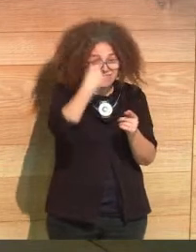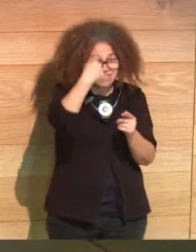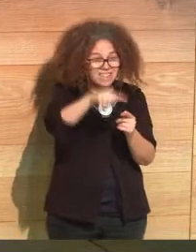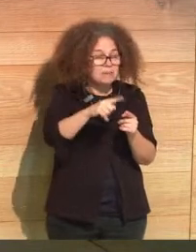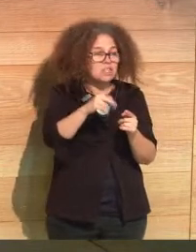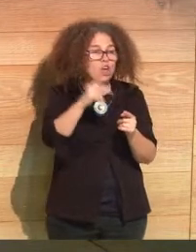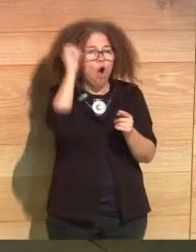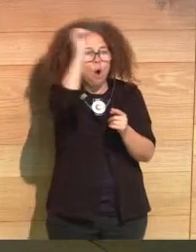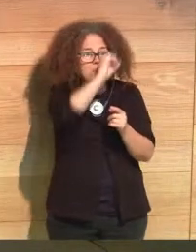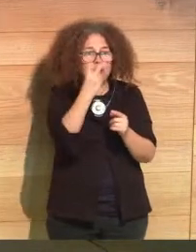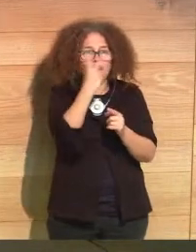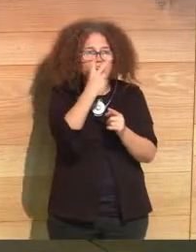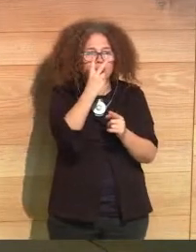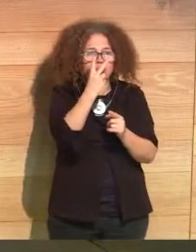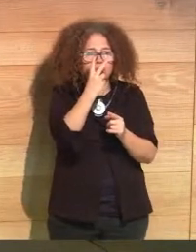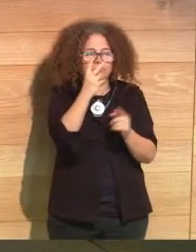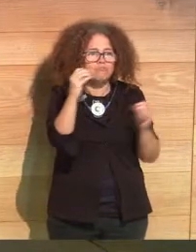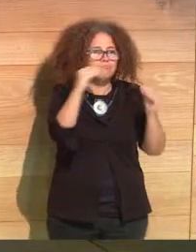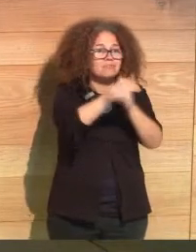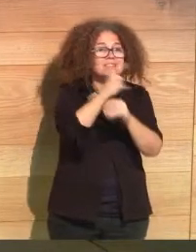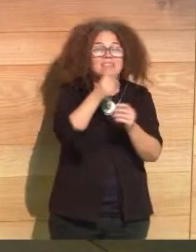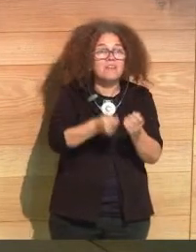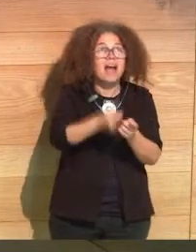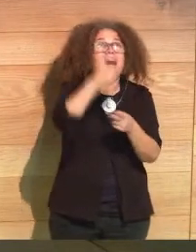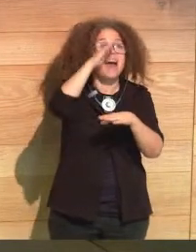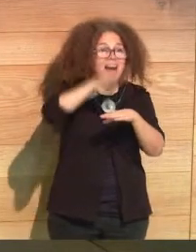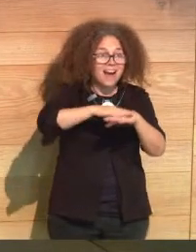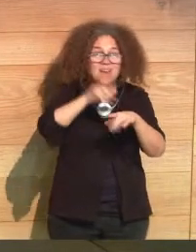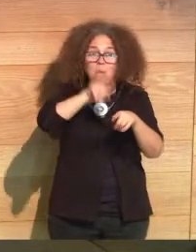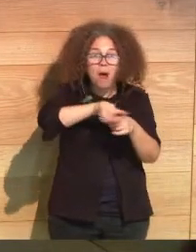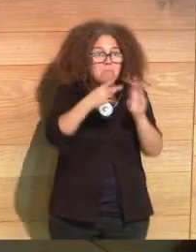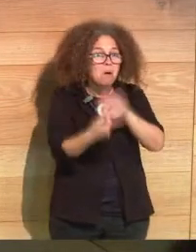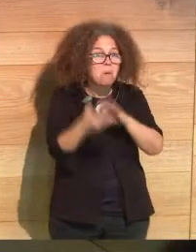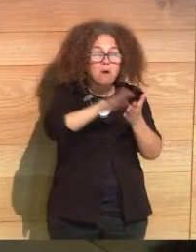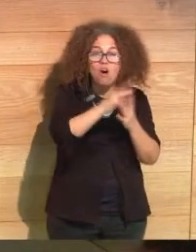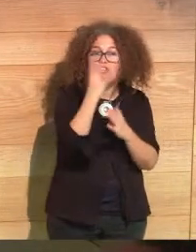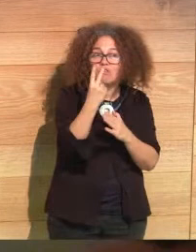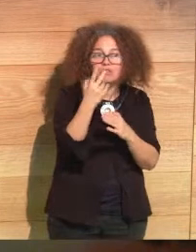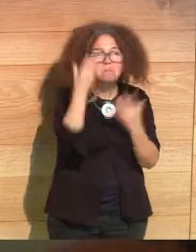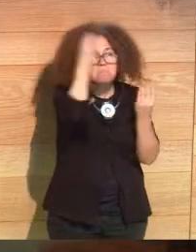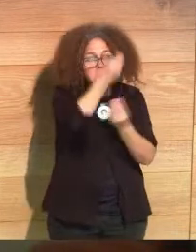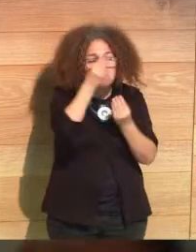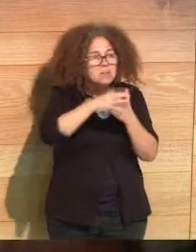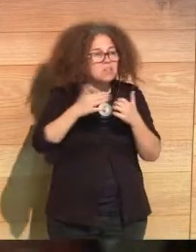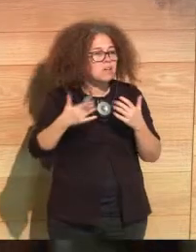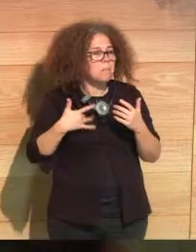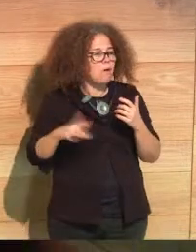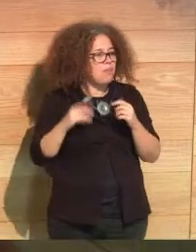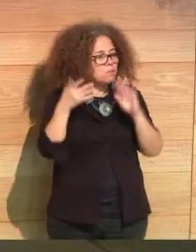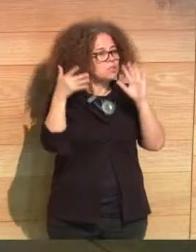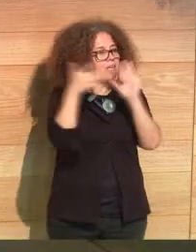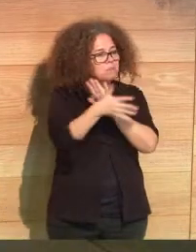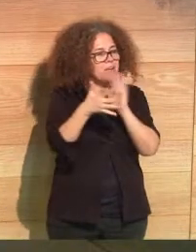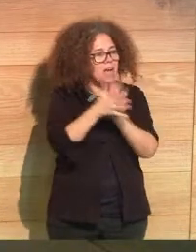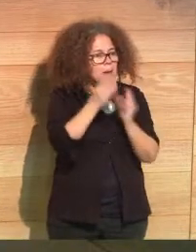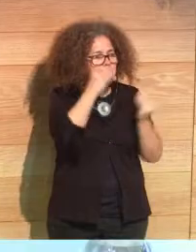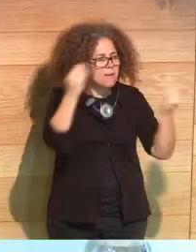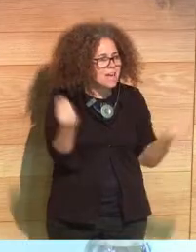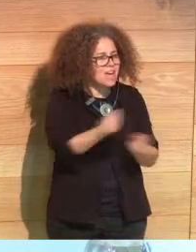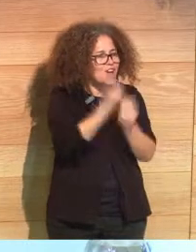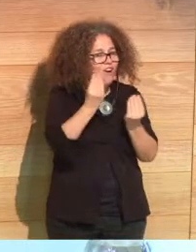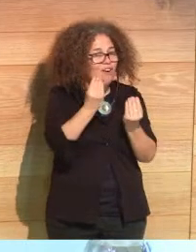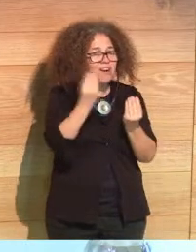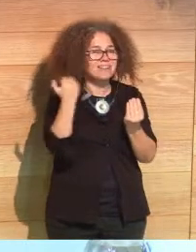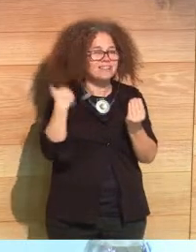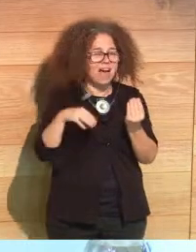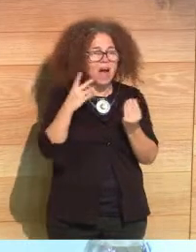in this exhibition. And I think we will explain this better going through the next couple of minutes.